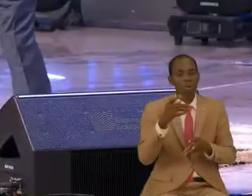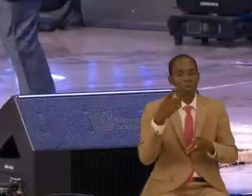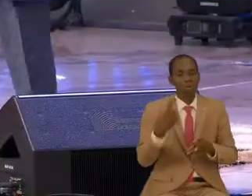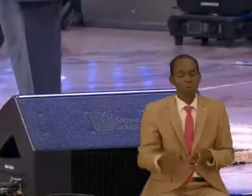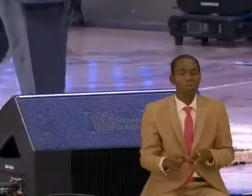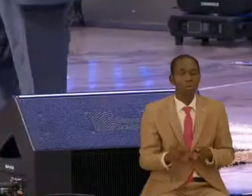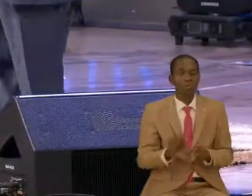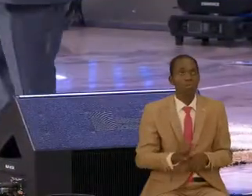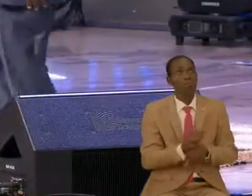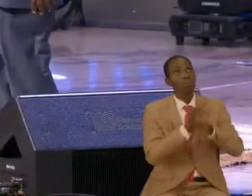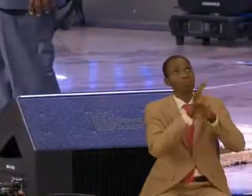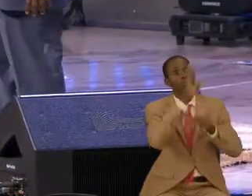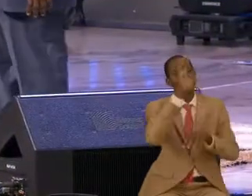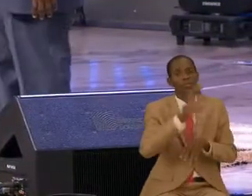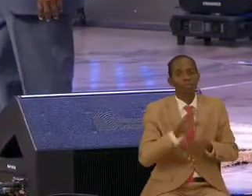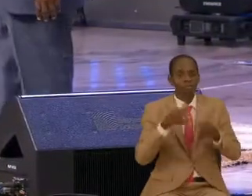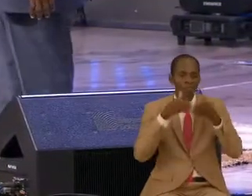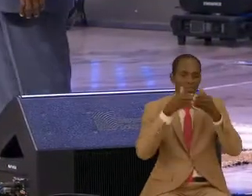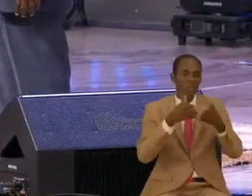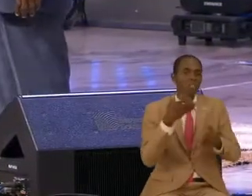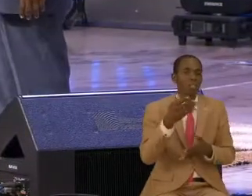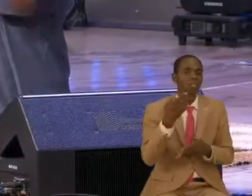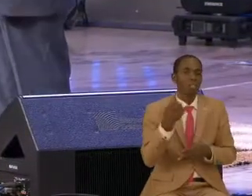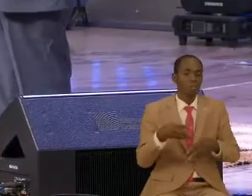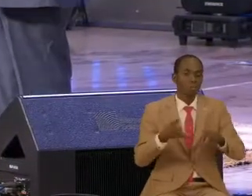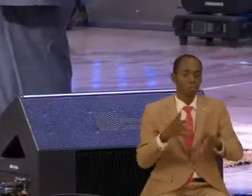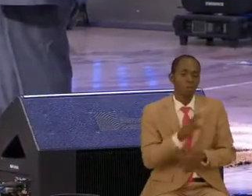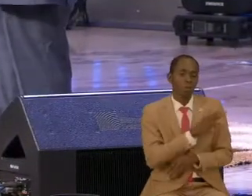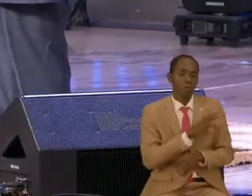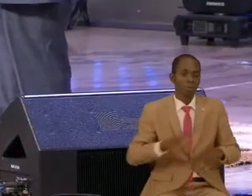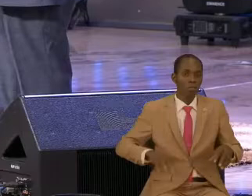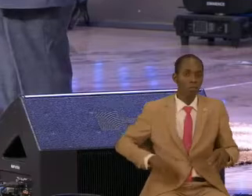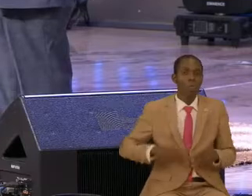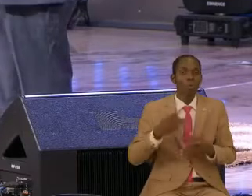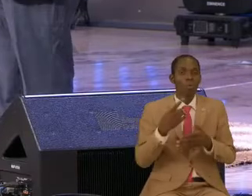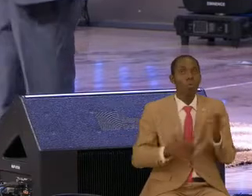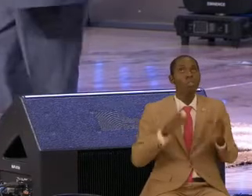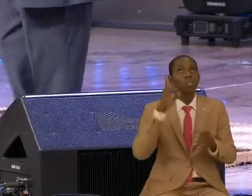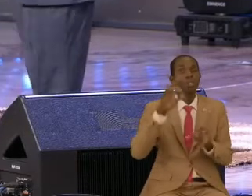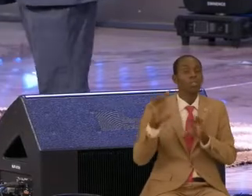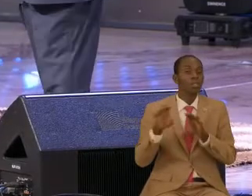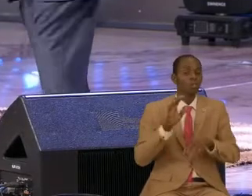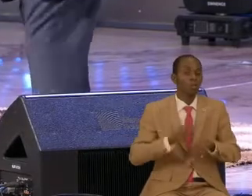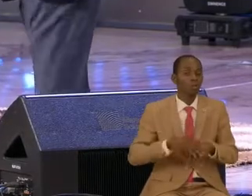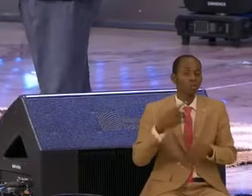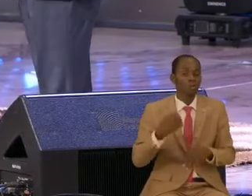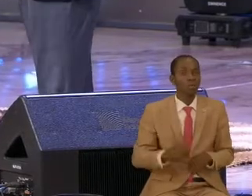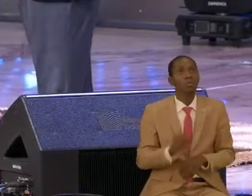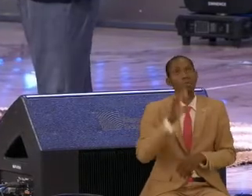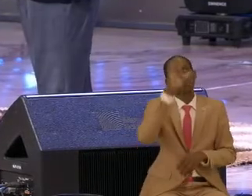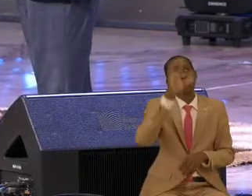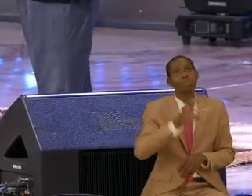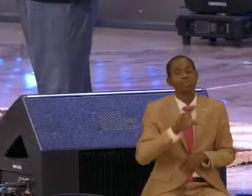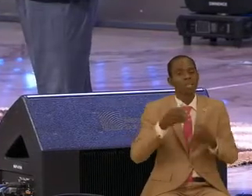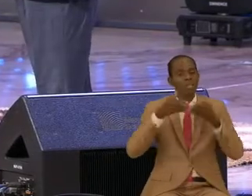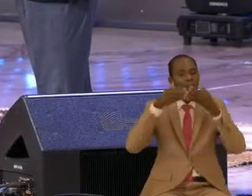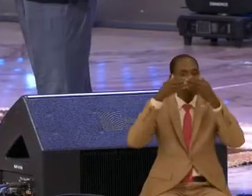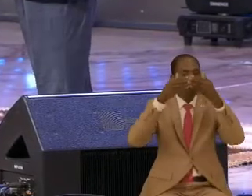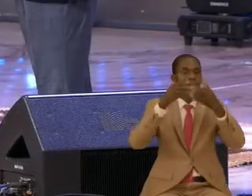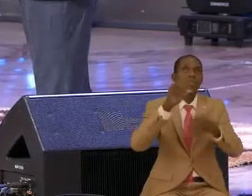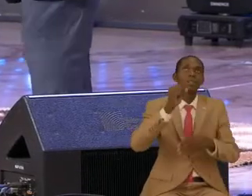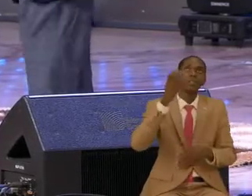of Christ, for what he did for us on the cross, leads there. And therefore he said, but